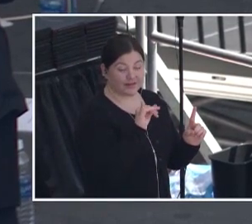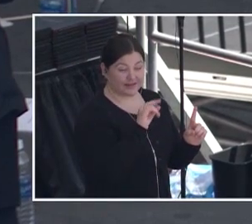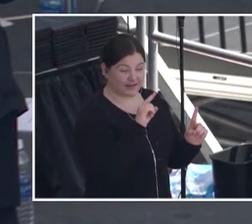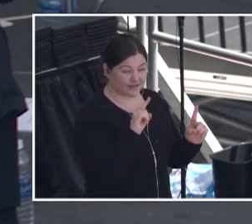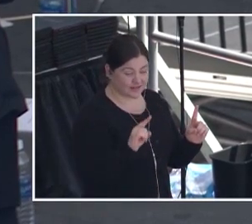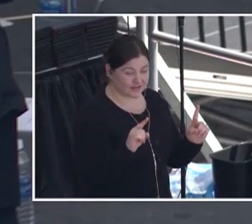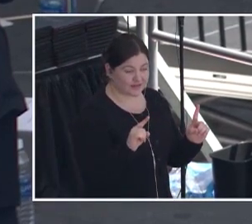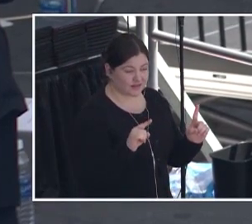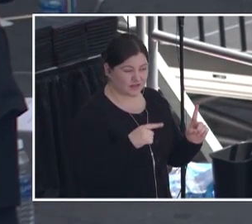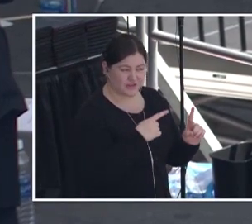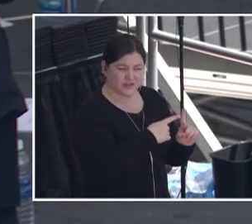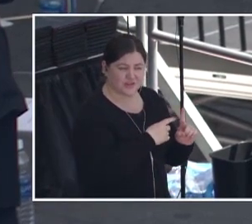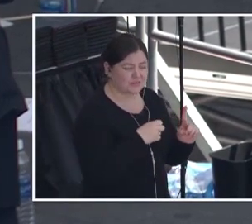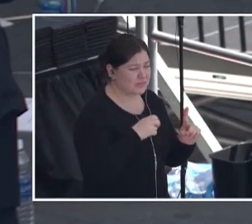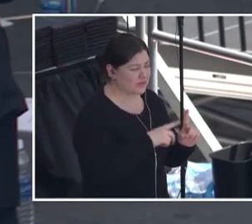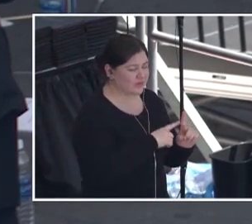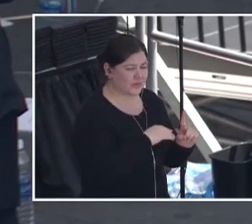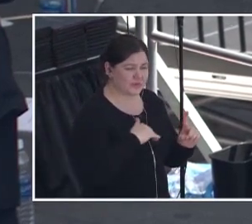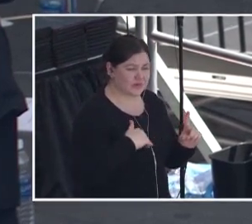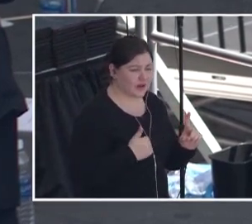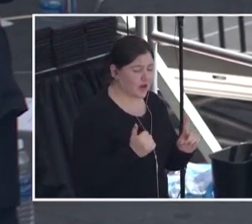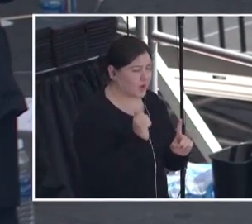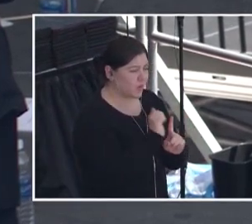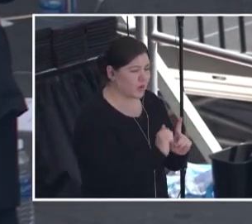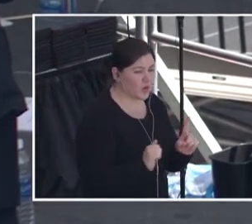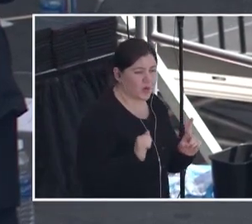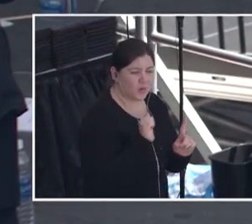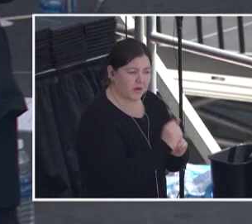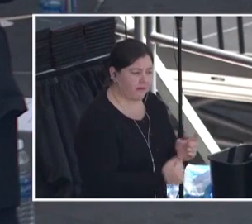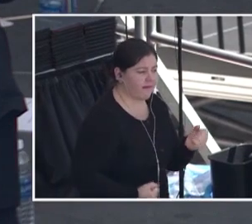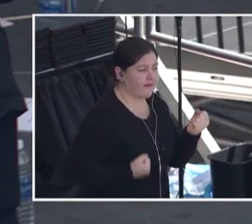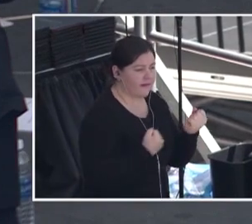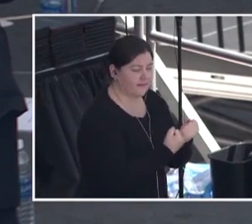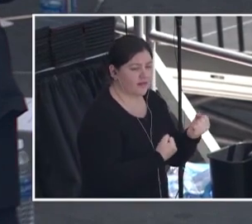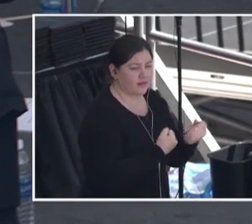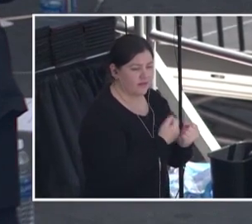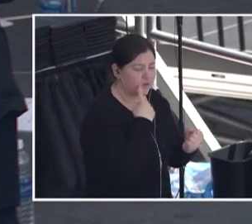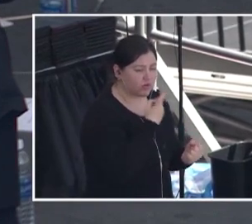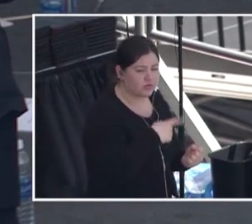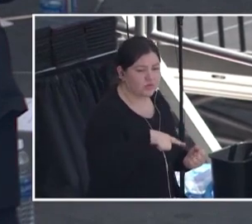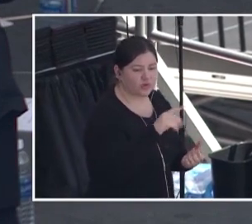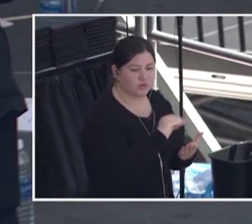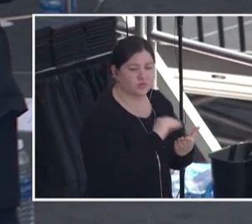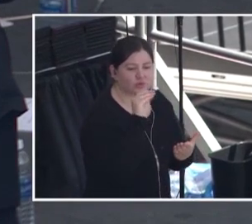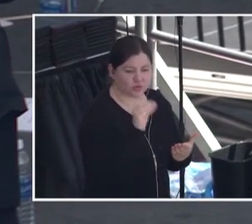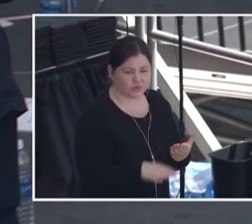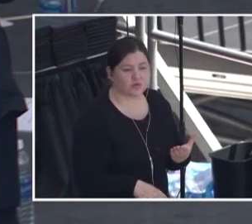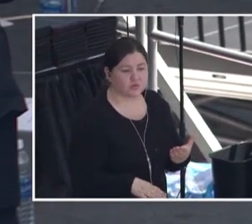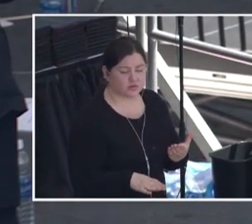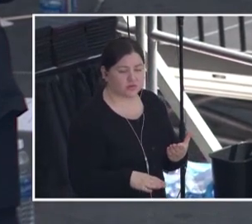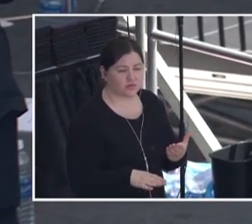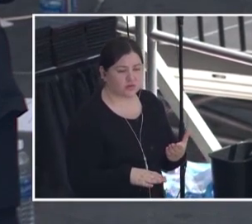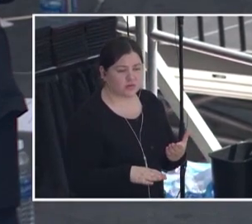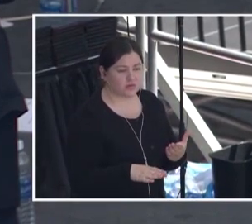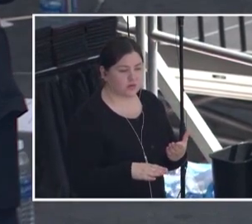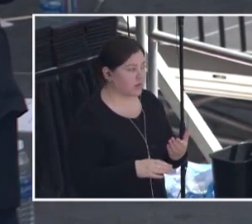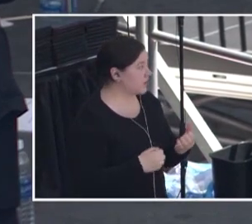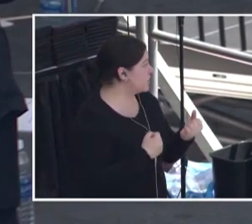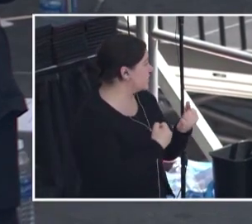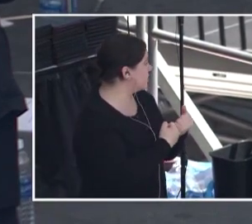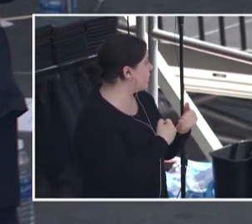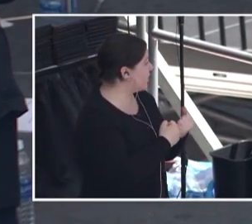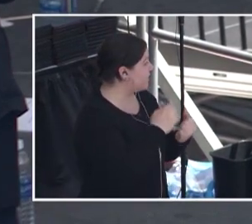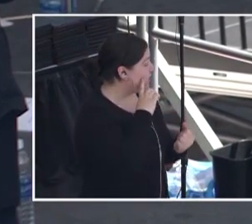a tireless advocate of students, fighting for their causes